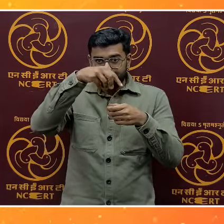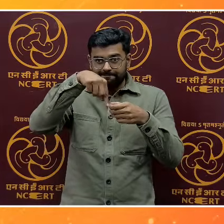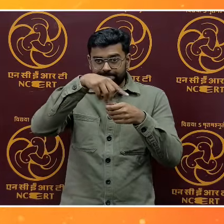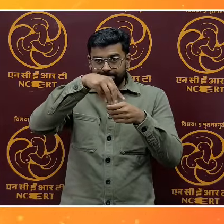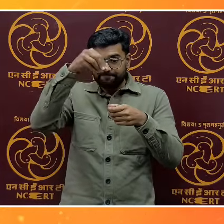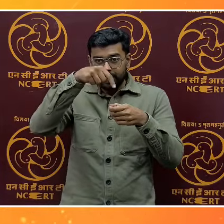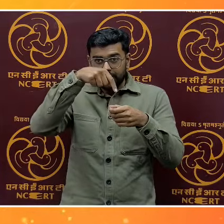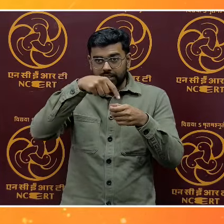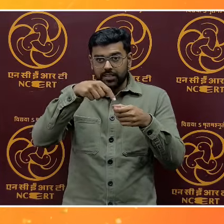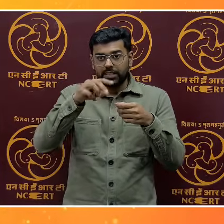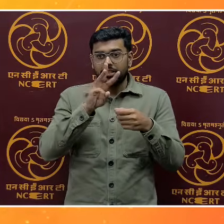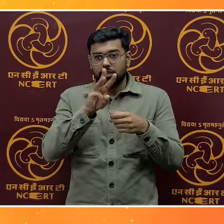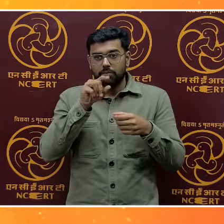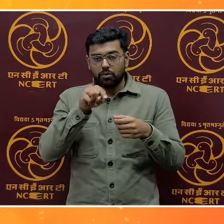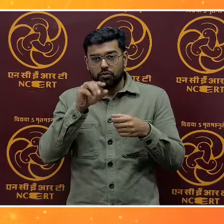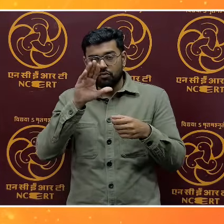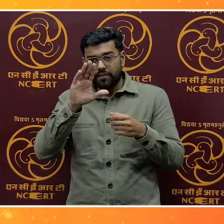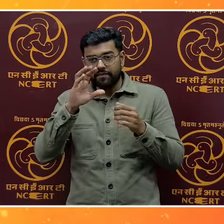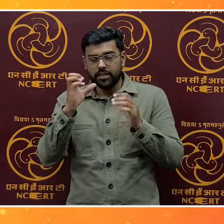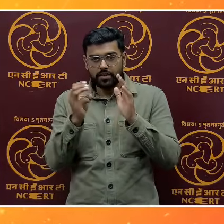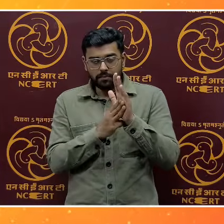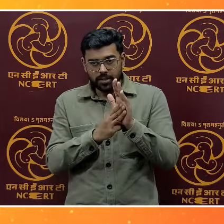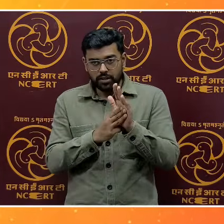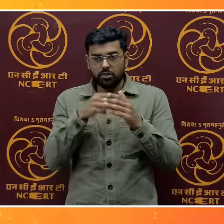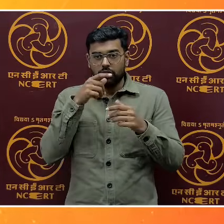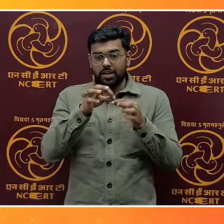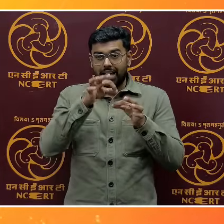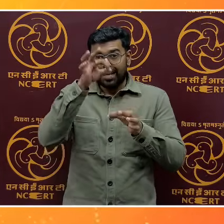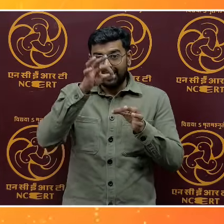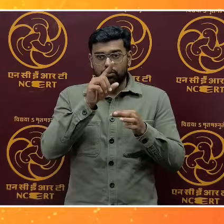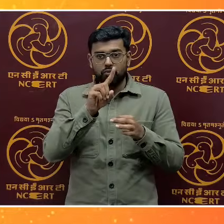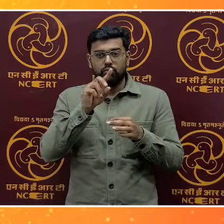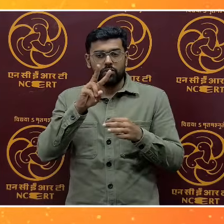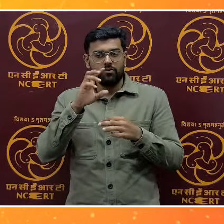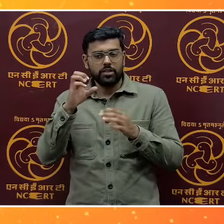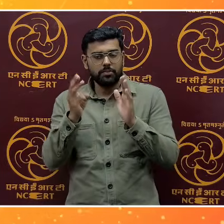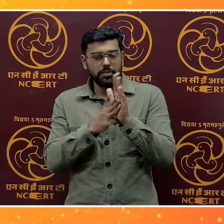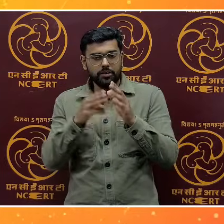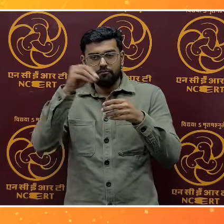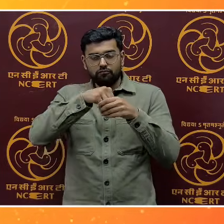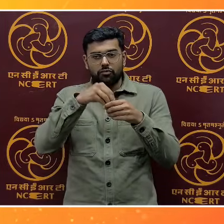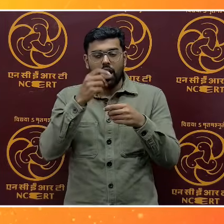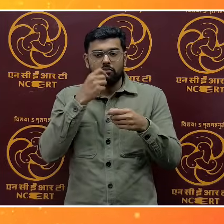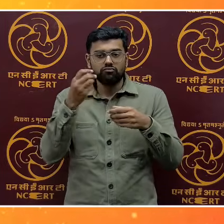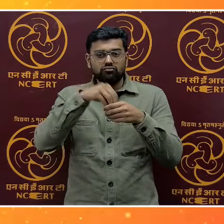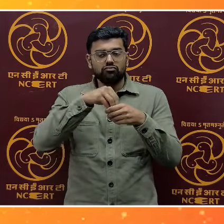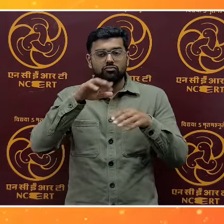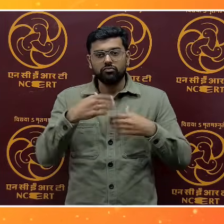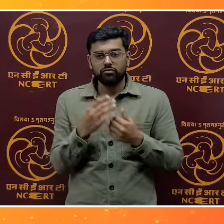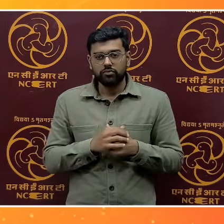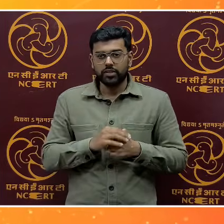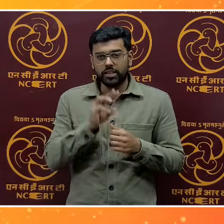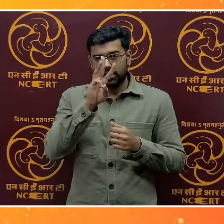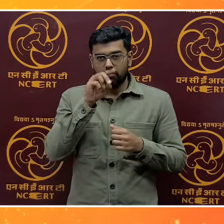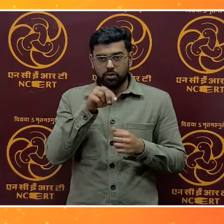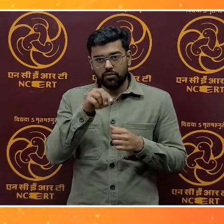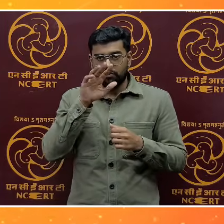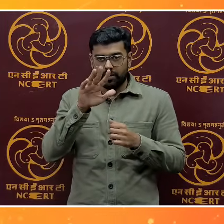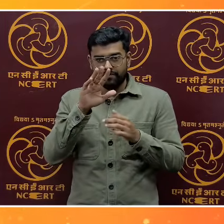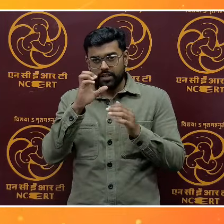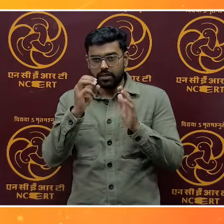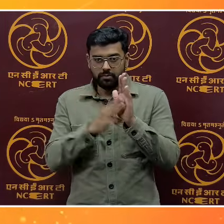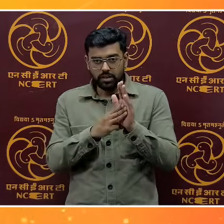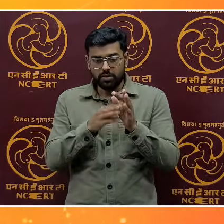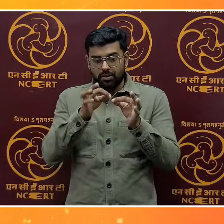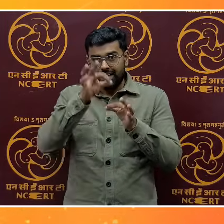base radius 3.5 centimeters and height 12 centimeters? Radius is 3.5 centimeters as given and height is